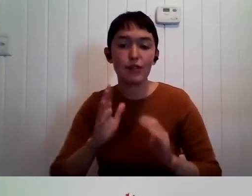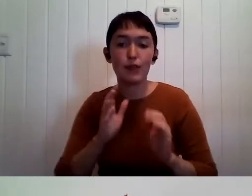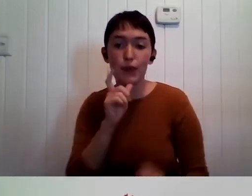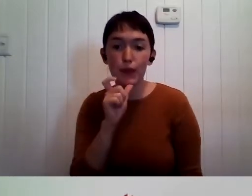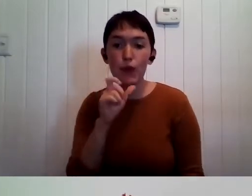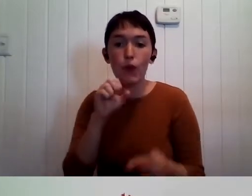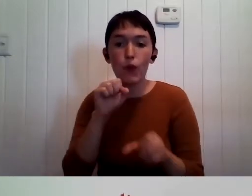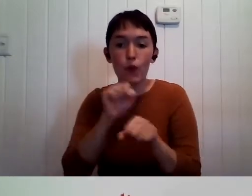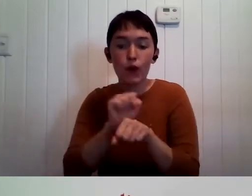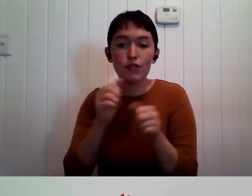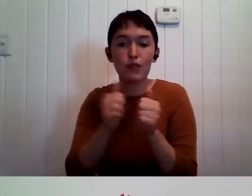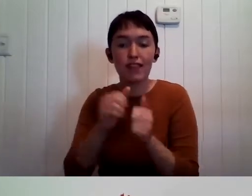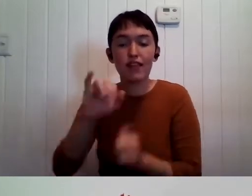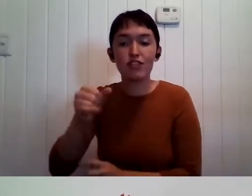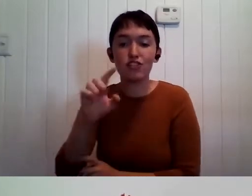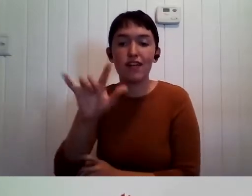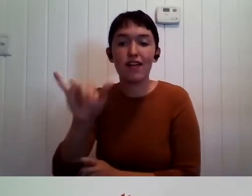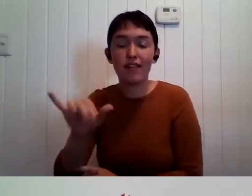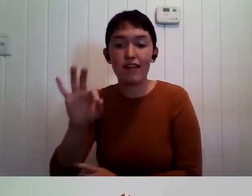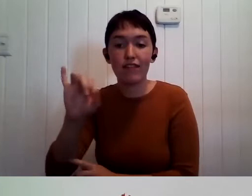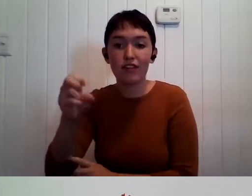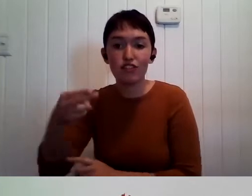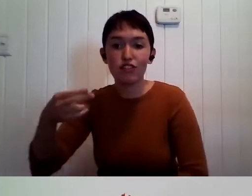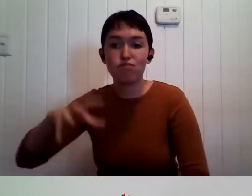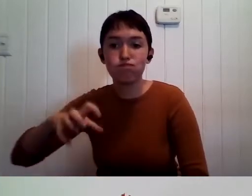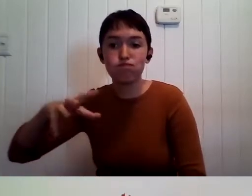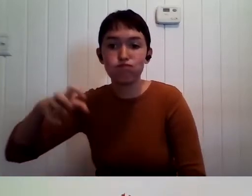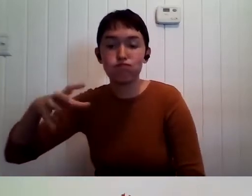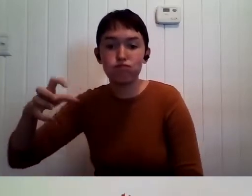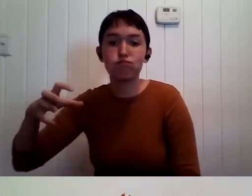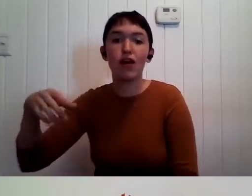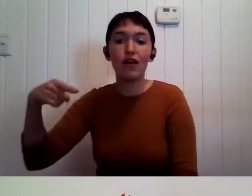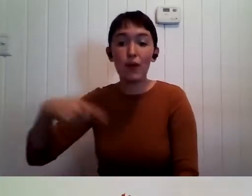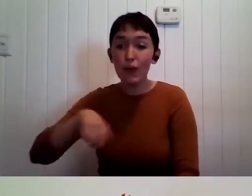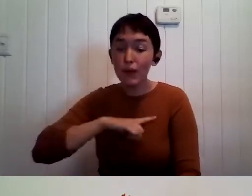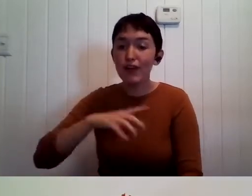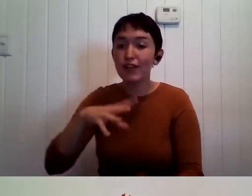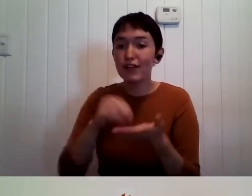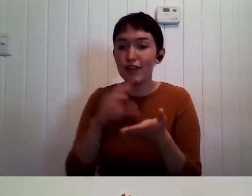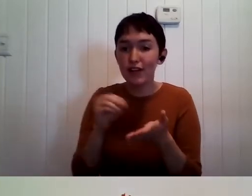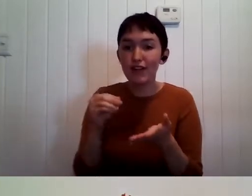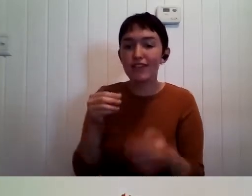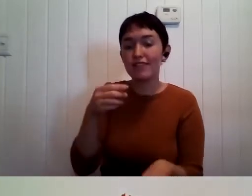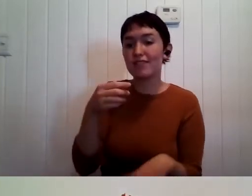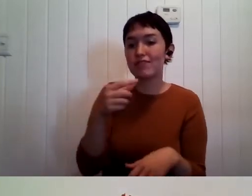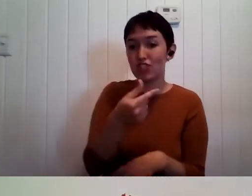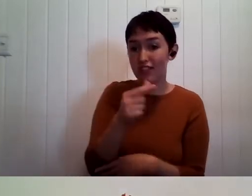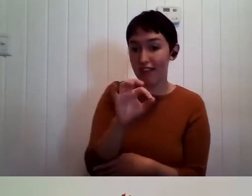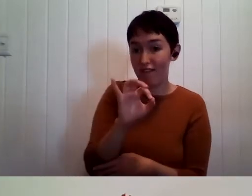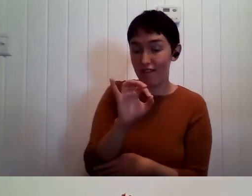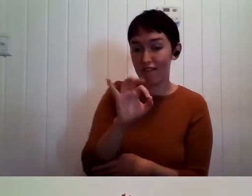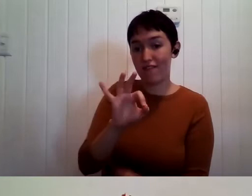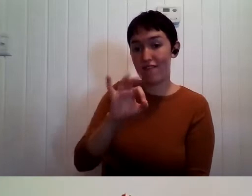how jellyfish heal themselves and what we can learn from jellyfish. We already learned today that we learned about GFP, one of the most foundational